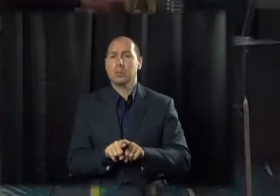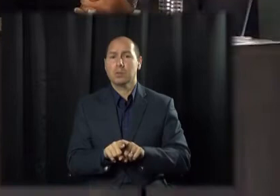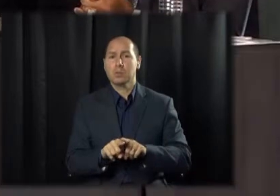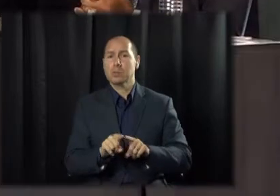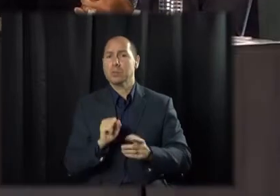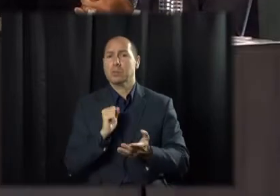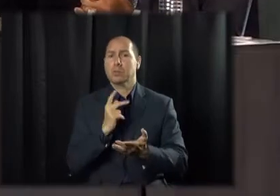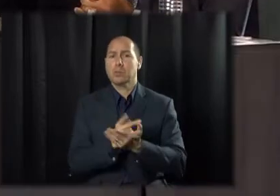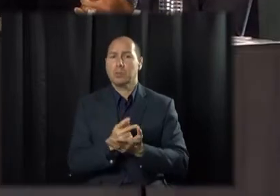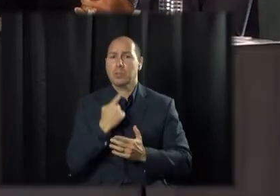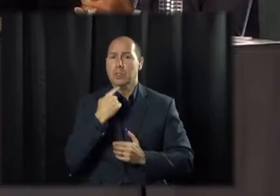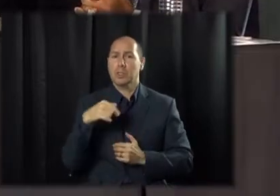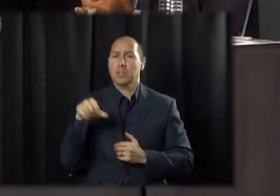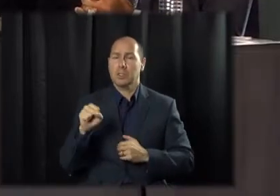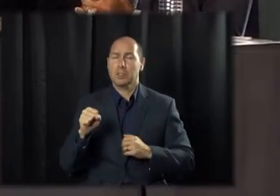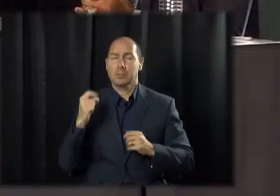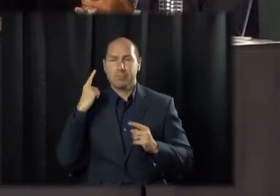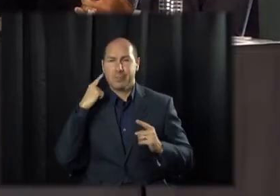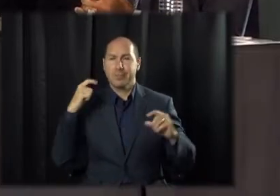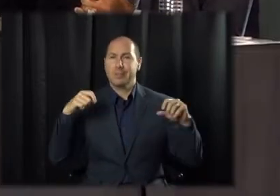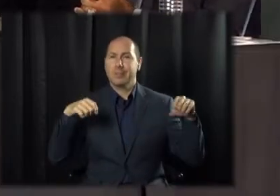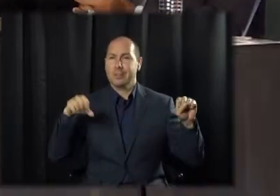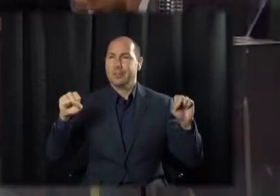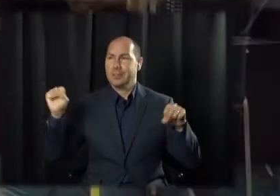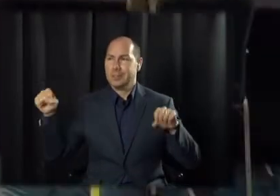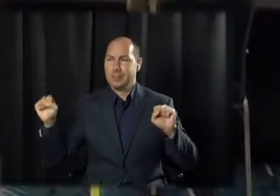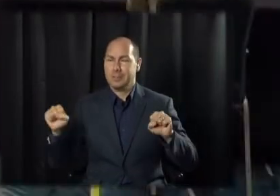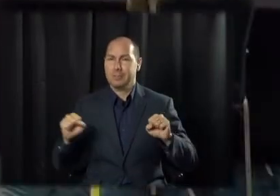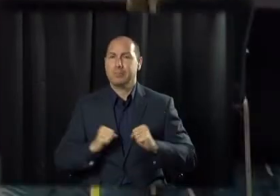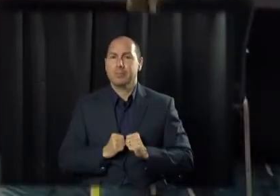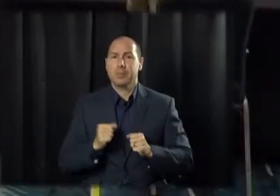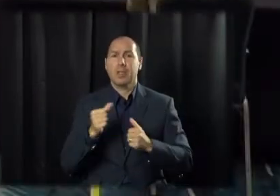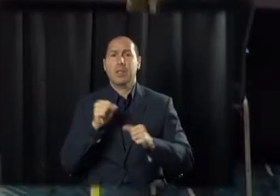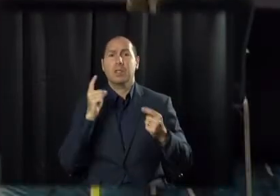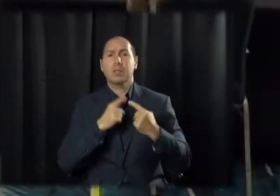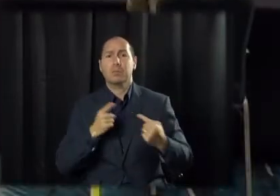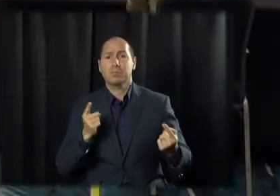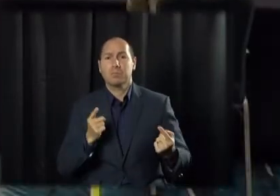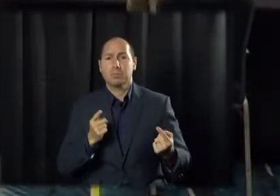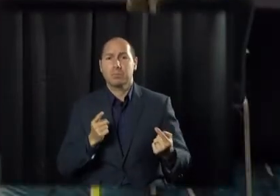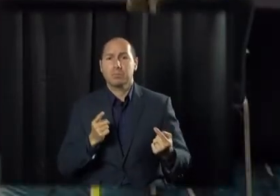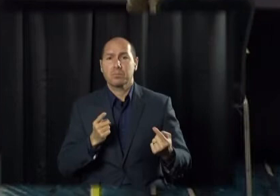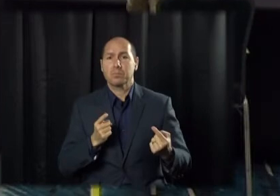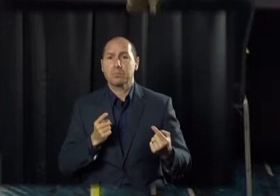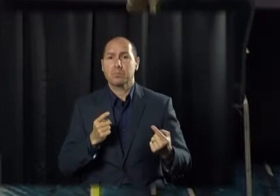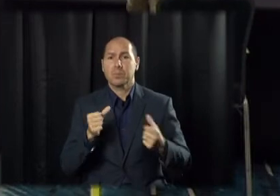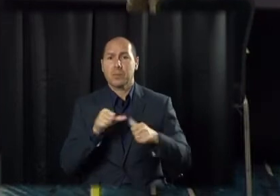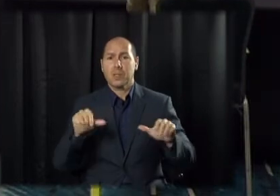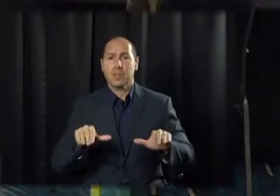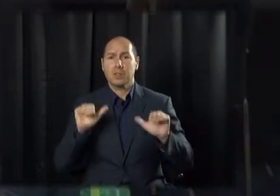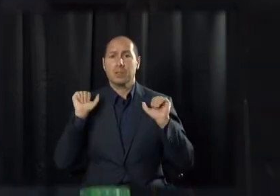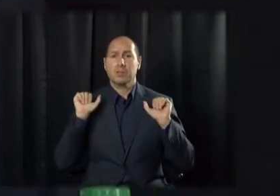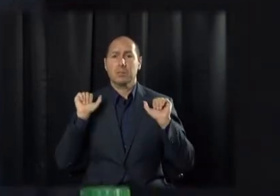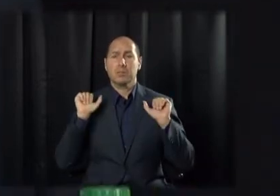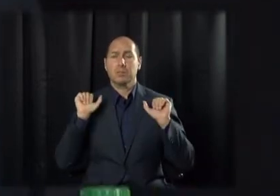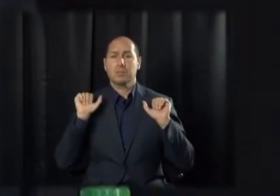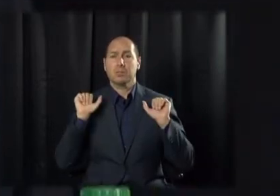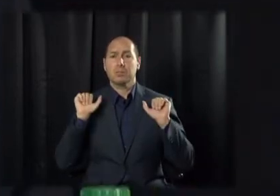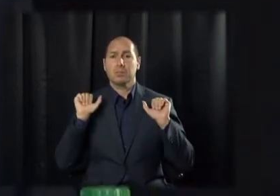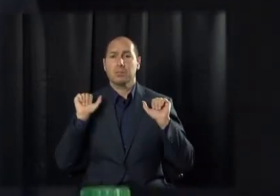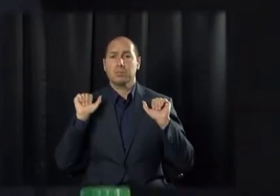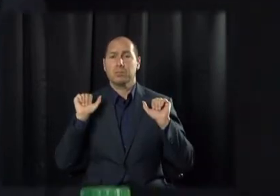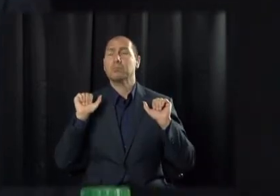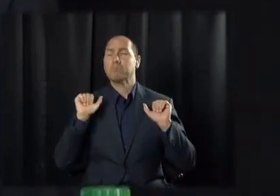plan, please say yes. Yes. Yes. Yes. Yes. Any opposed? Any abstentions? So